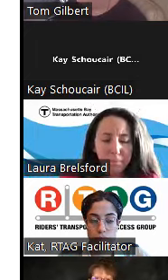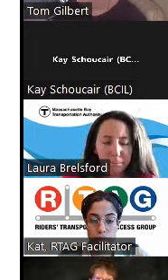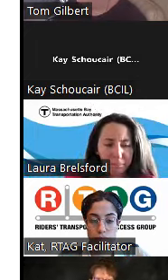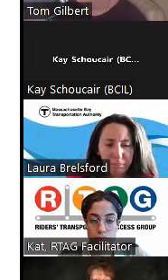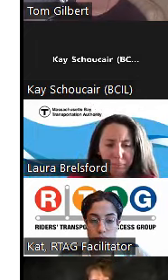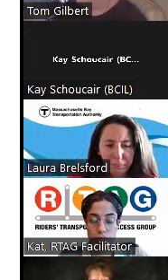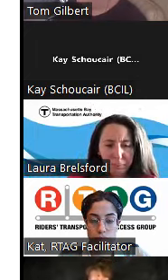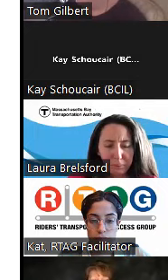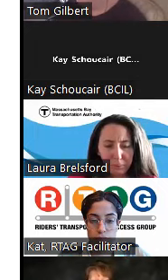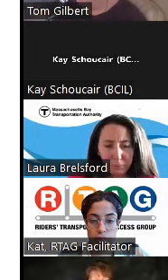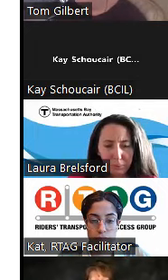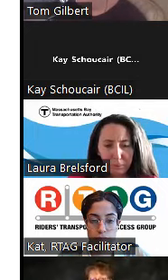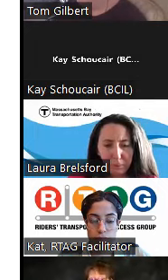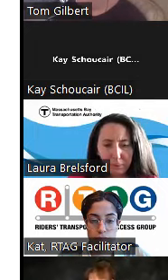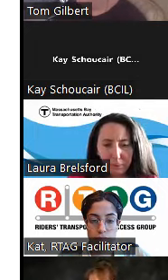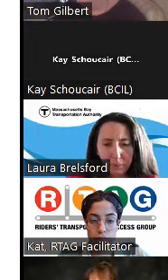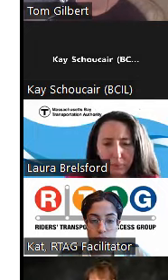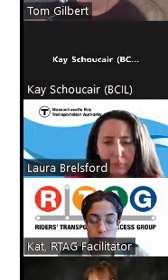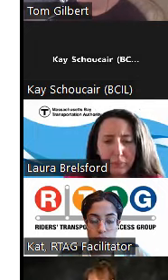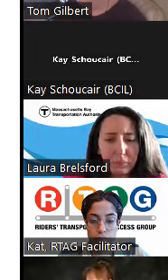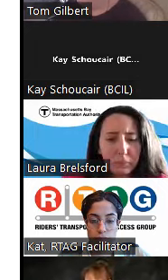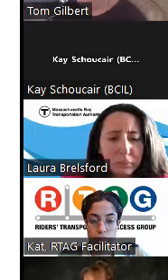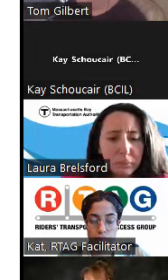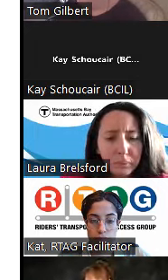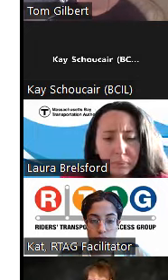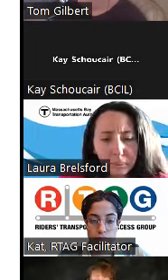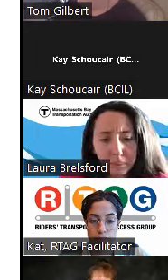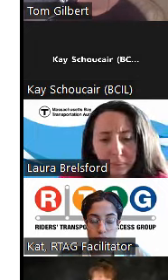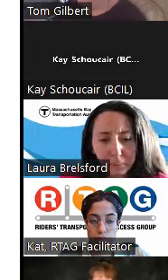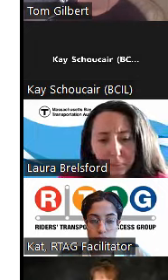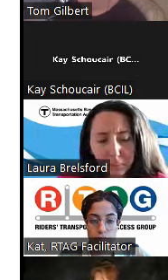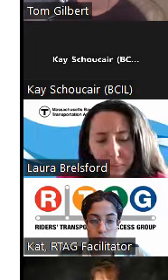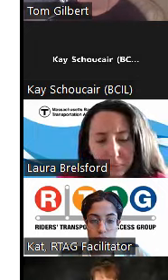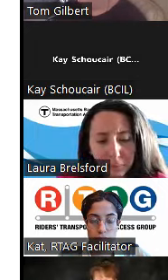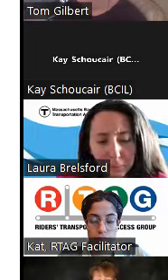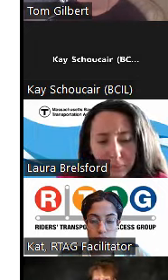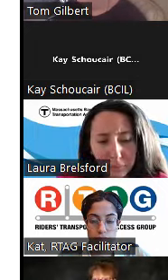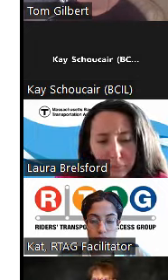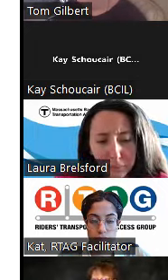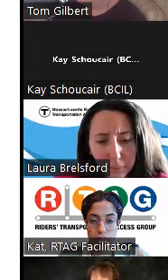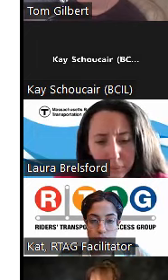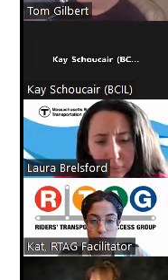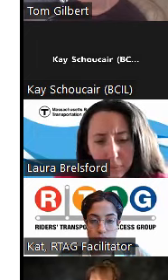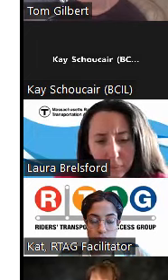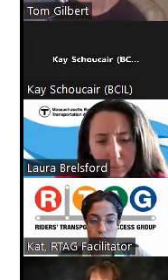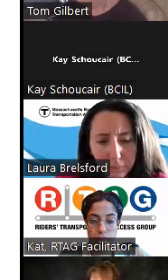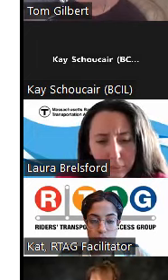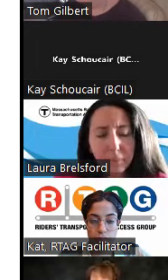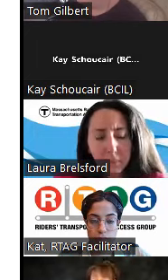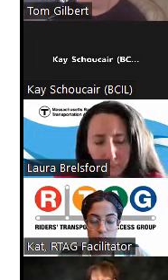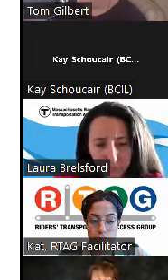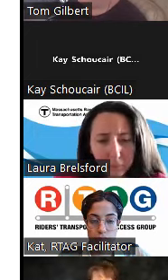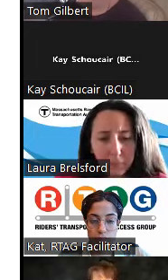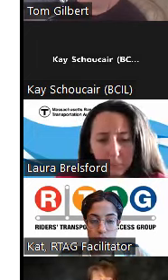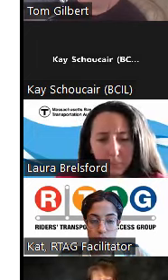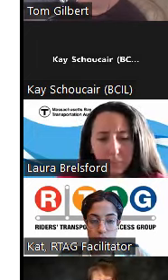they can get on and sometimes they can't. And like I said, most of the time we can all get on very comfortably if